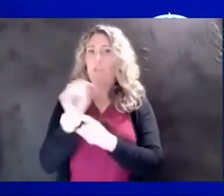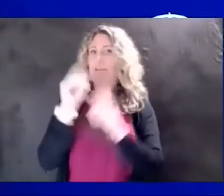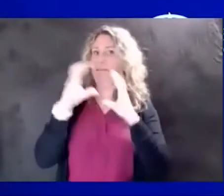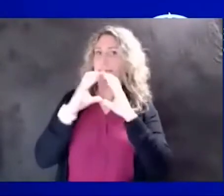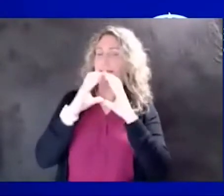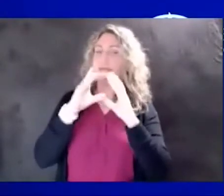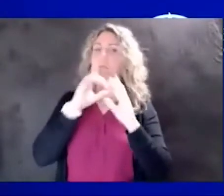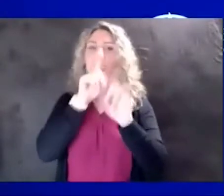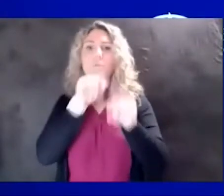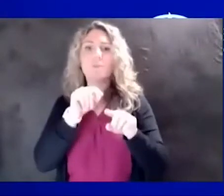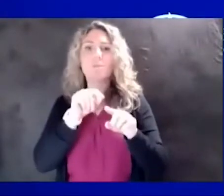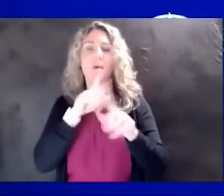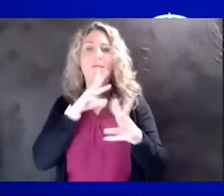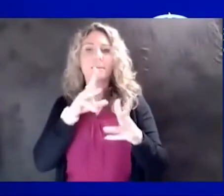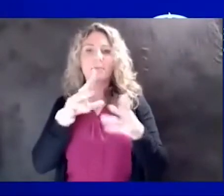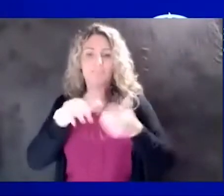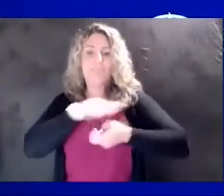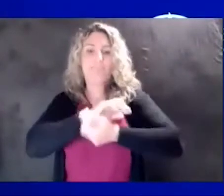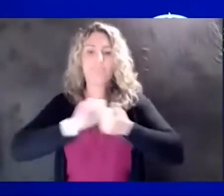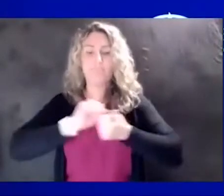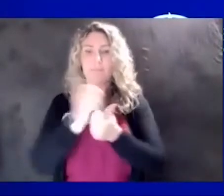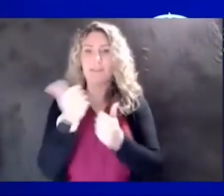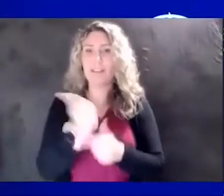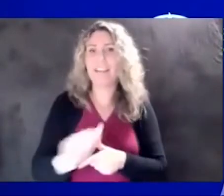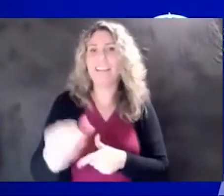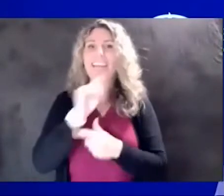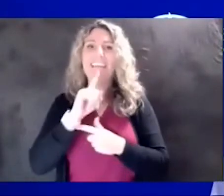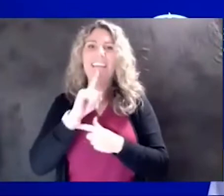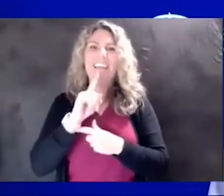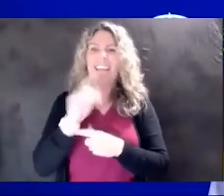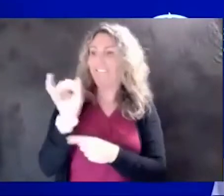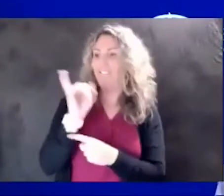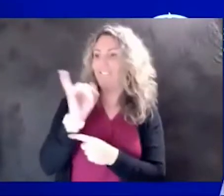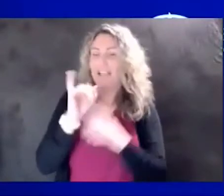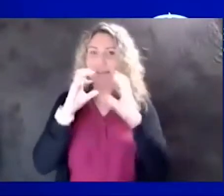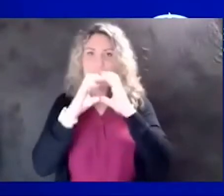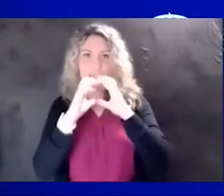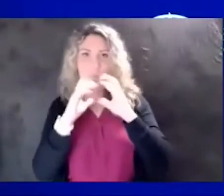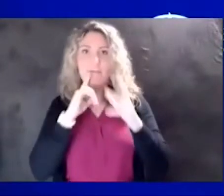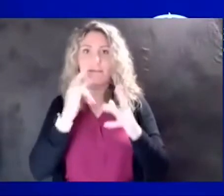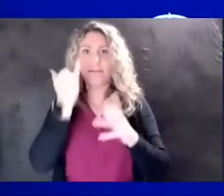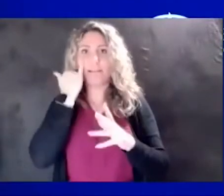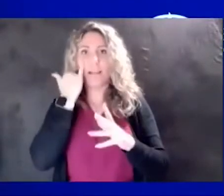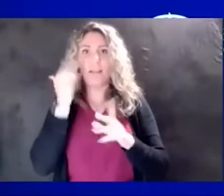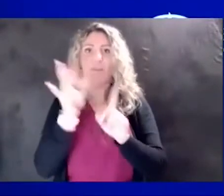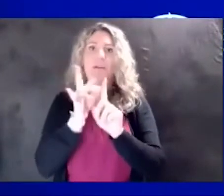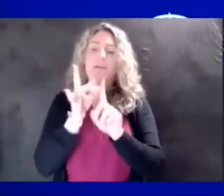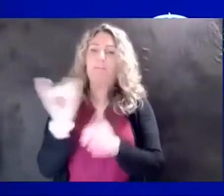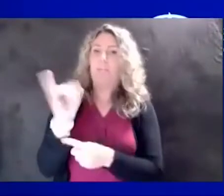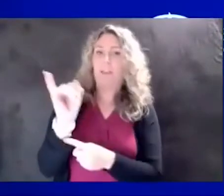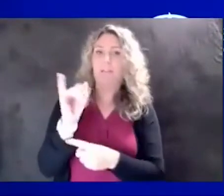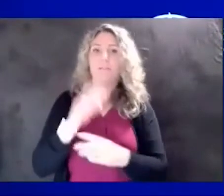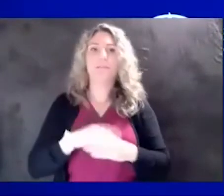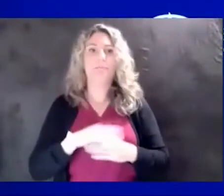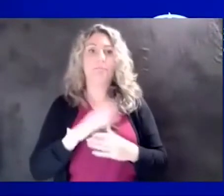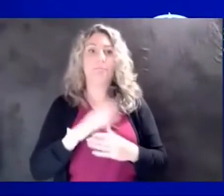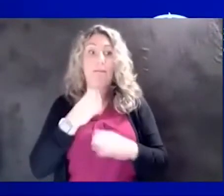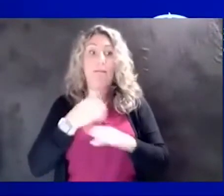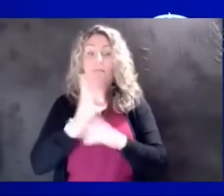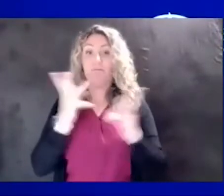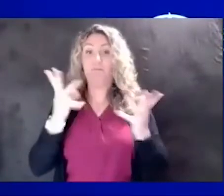any virus-infected cells if you do get infected. So after that is said and done, especially after you're fully